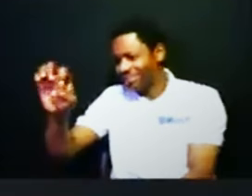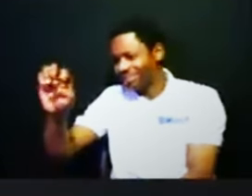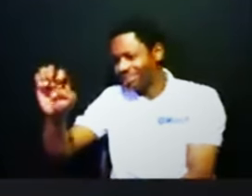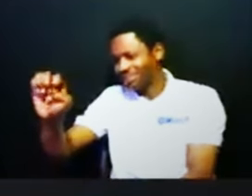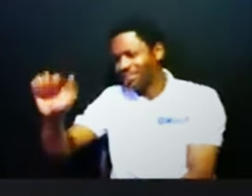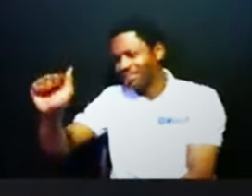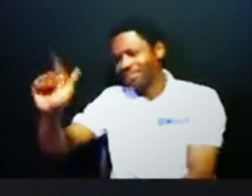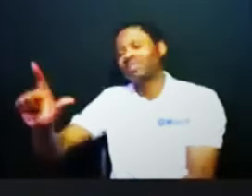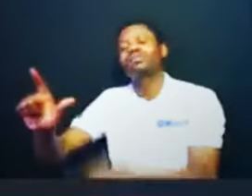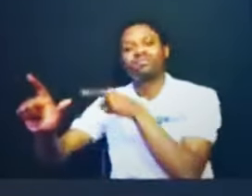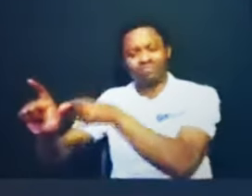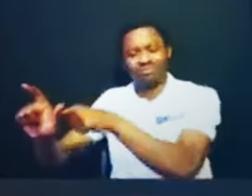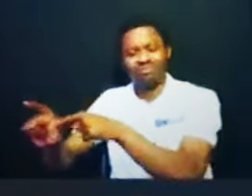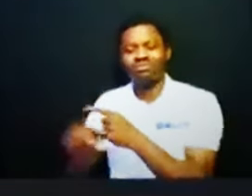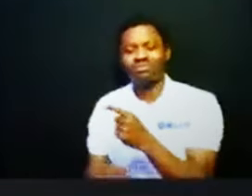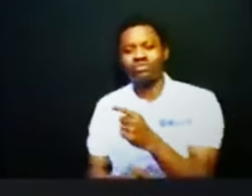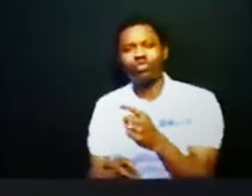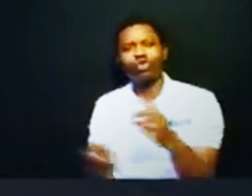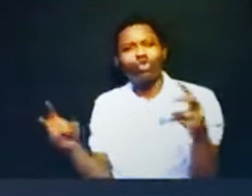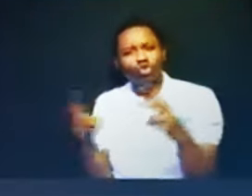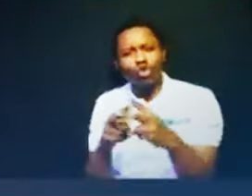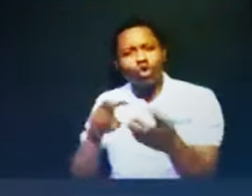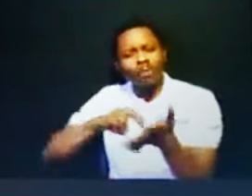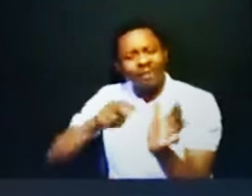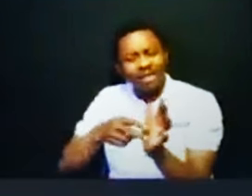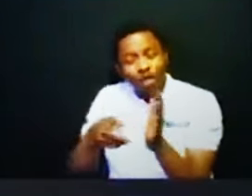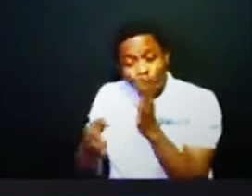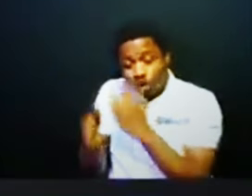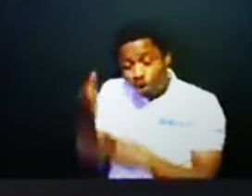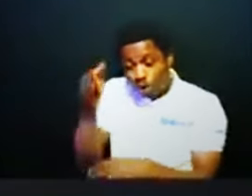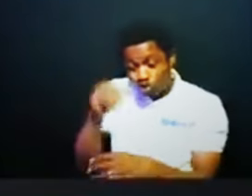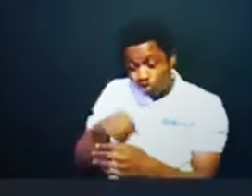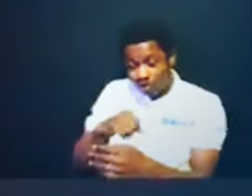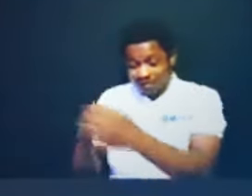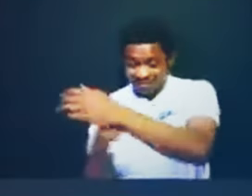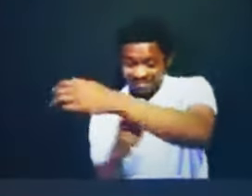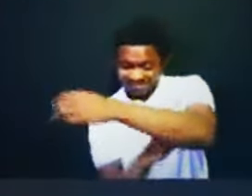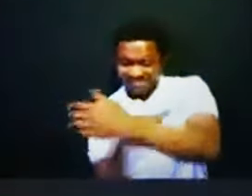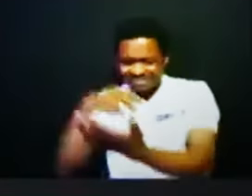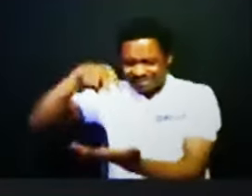God's solid foundation stands firm. When you uncoup on Fapim, did I hope in tea?